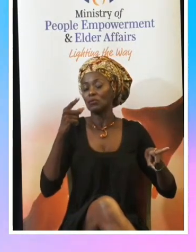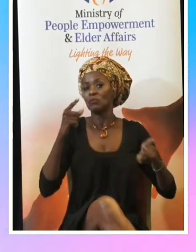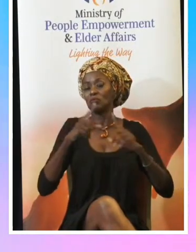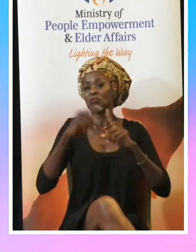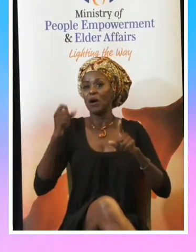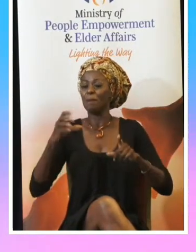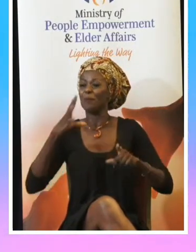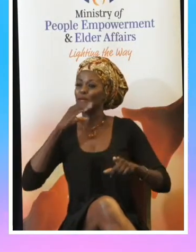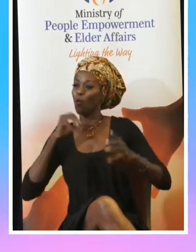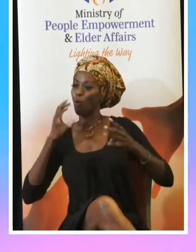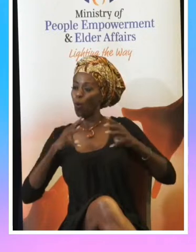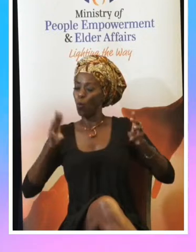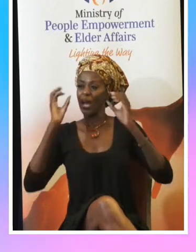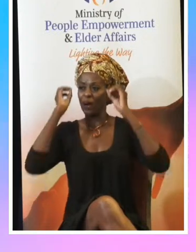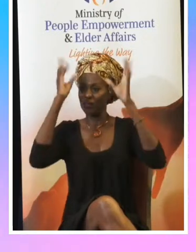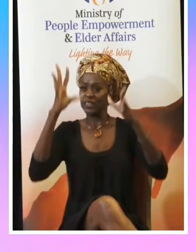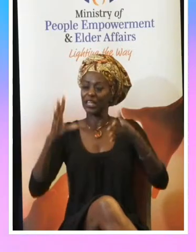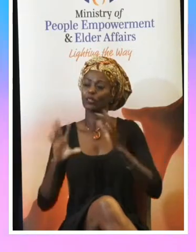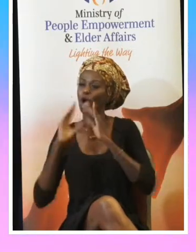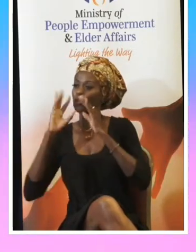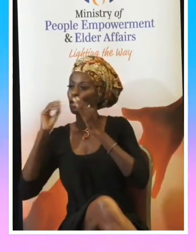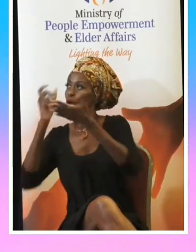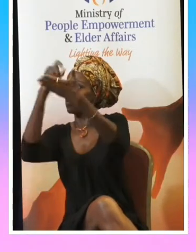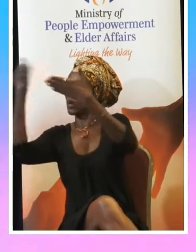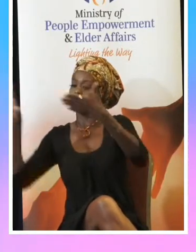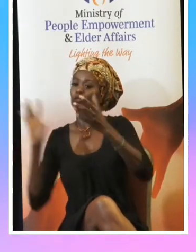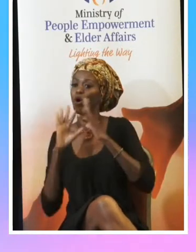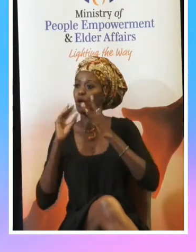the education system. And